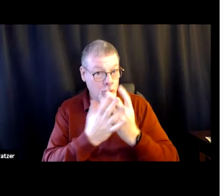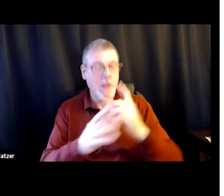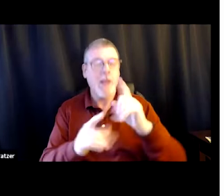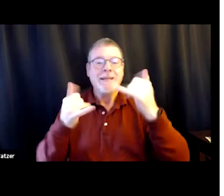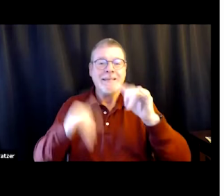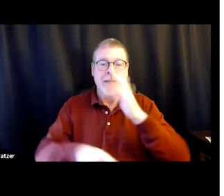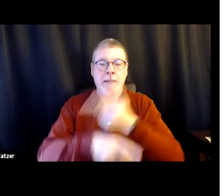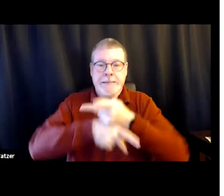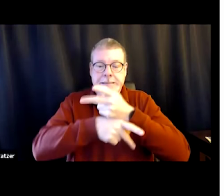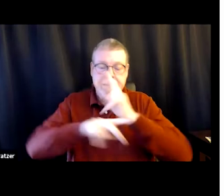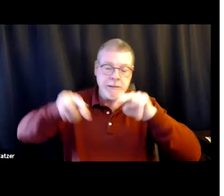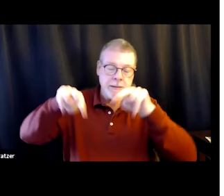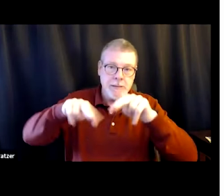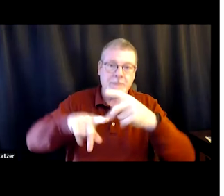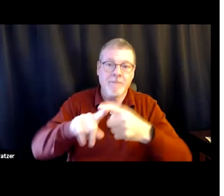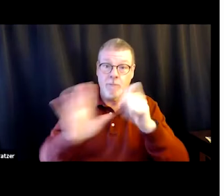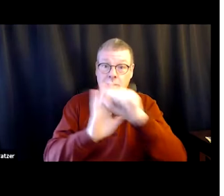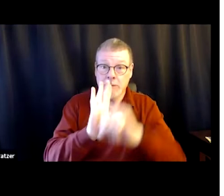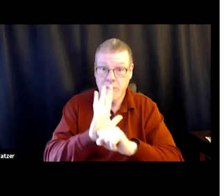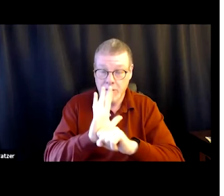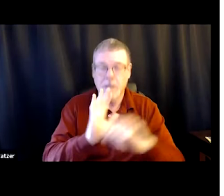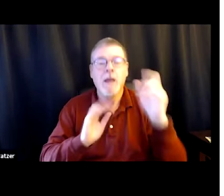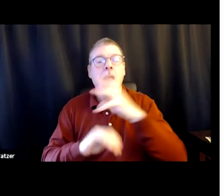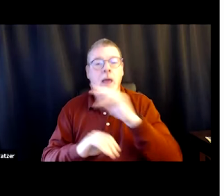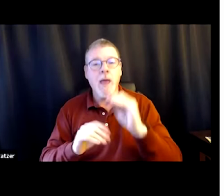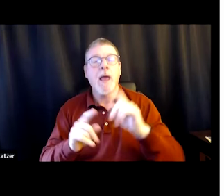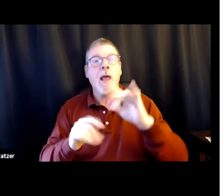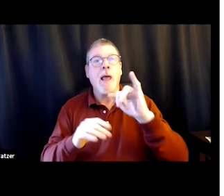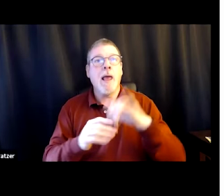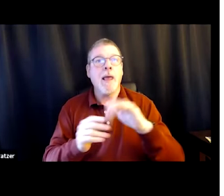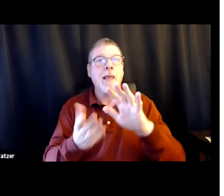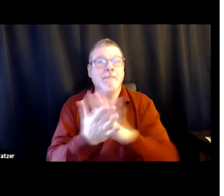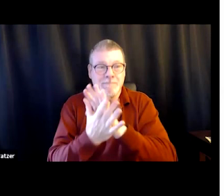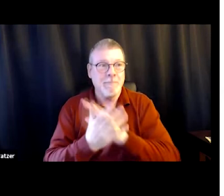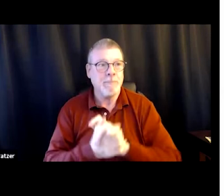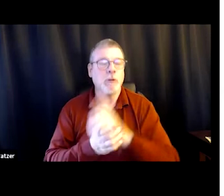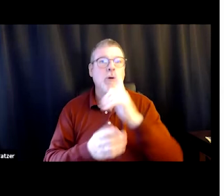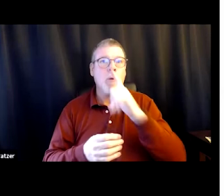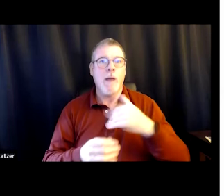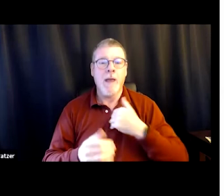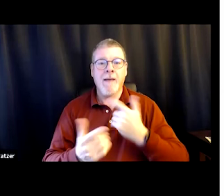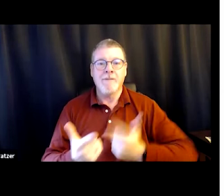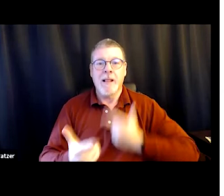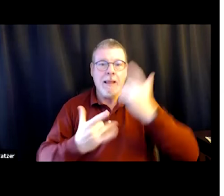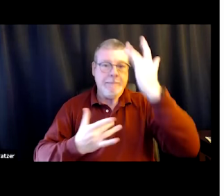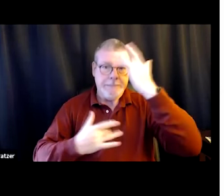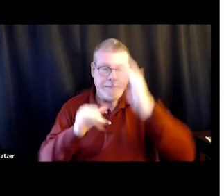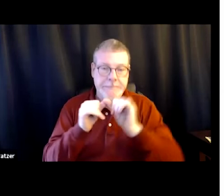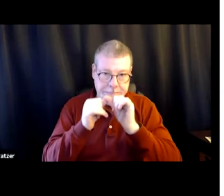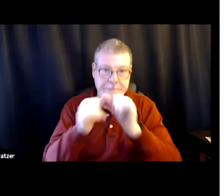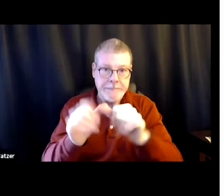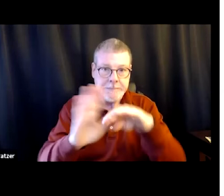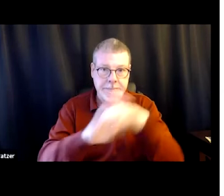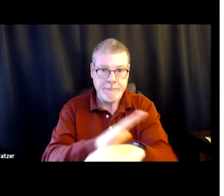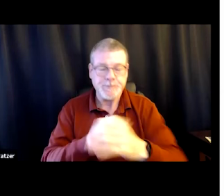supervision of the state, as well as those who are formerly incarcerated and no longer on paper, who have life-limiting illness in